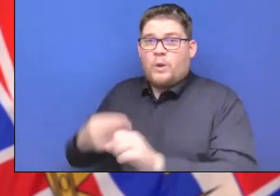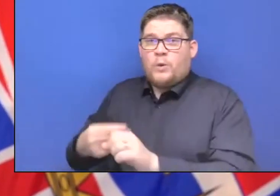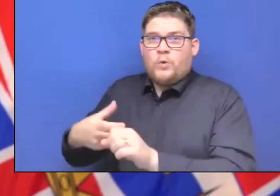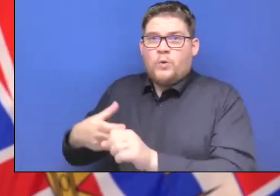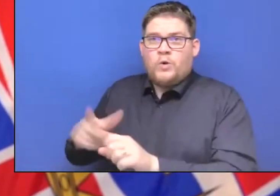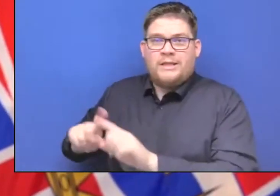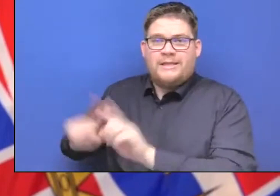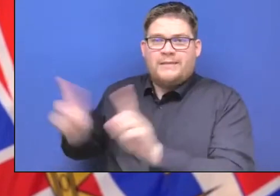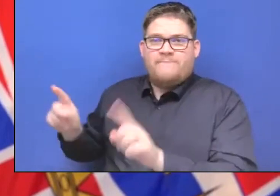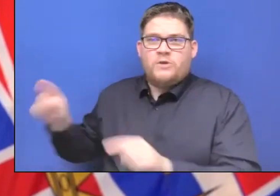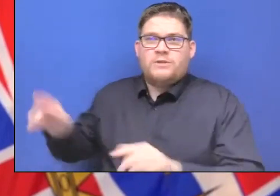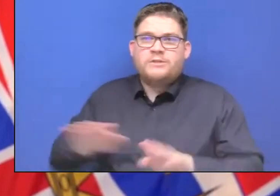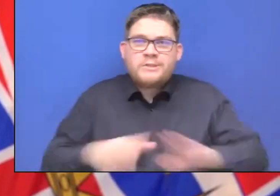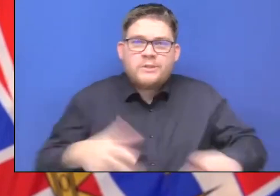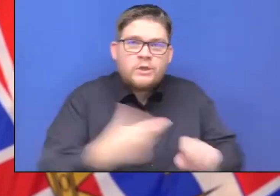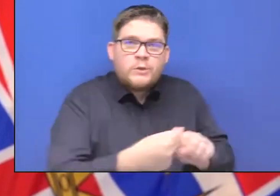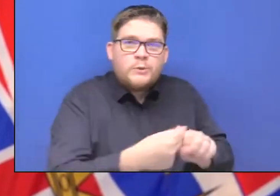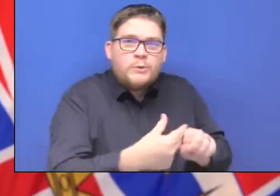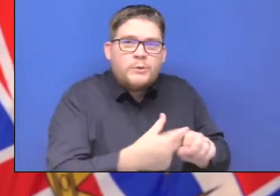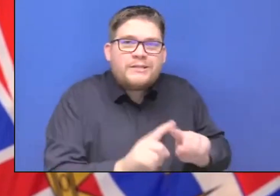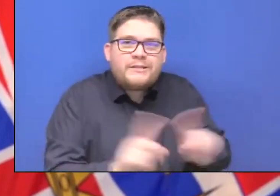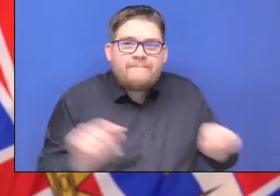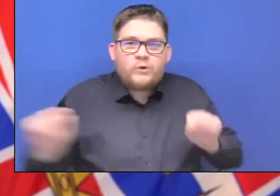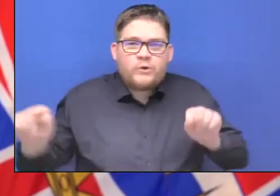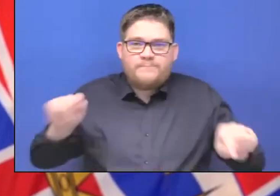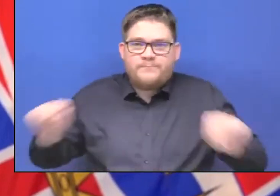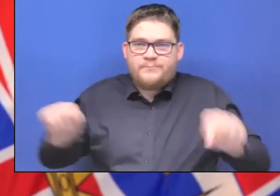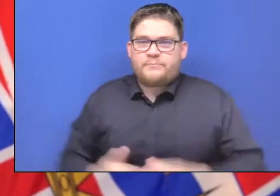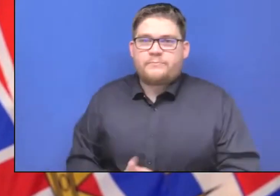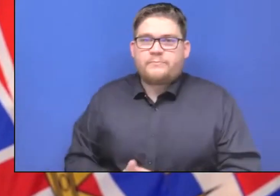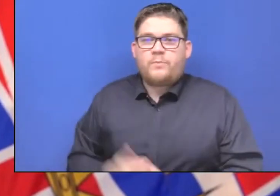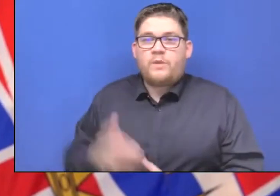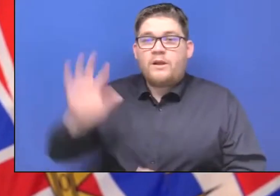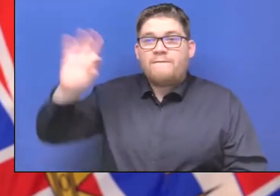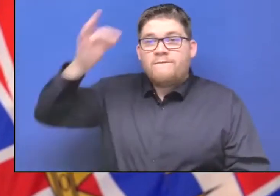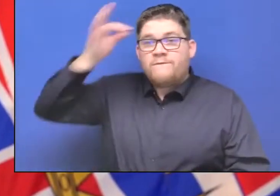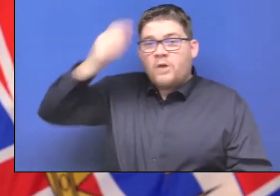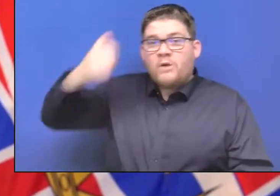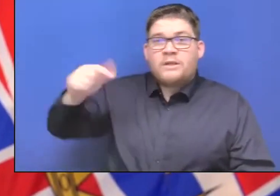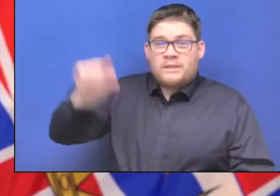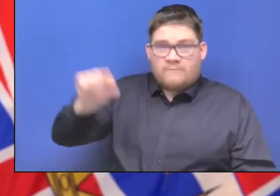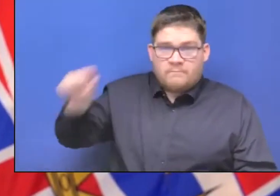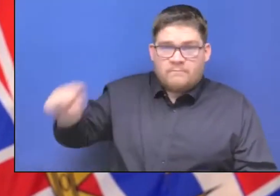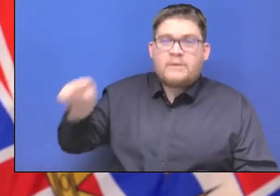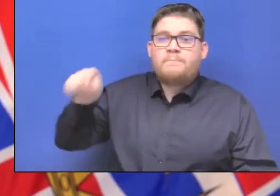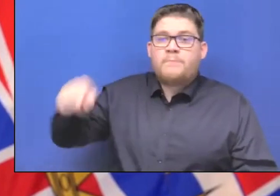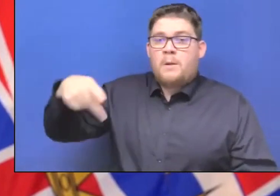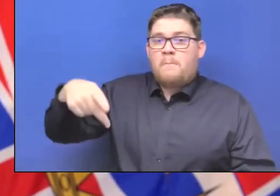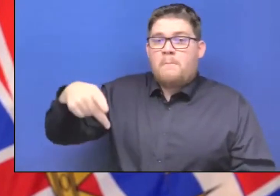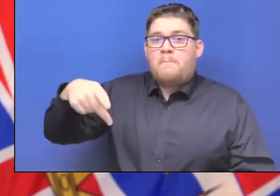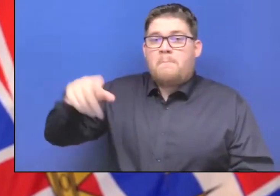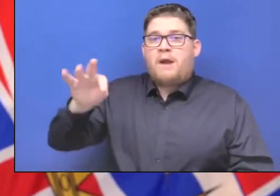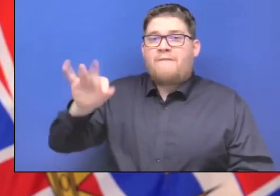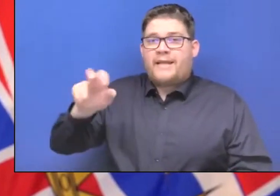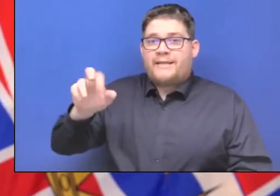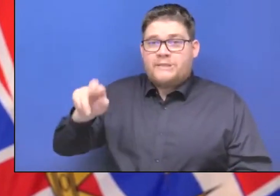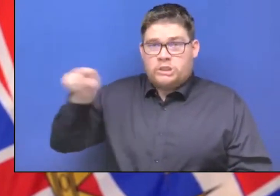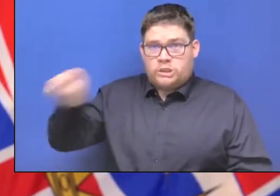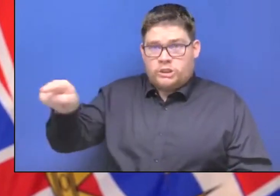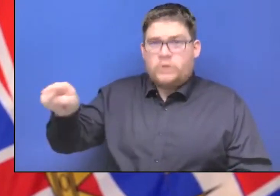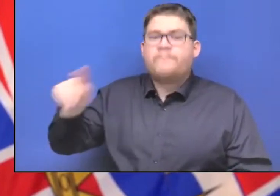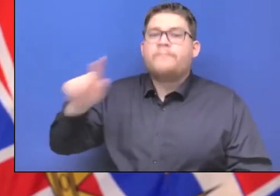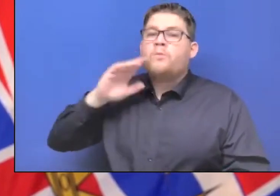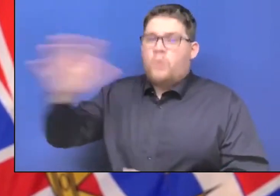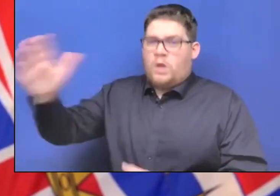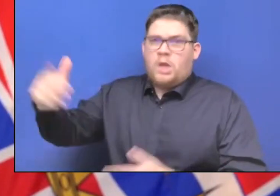expect, and we've heard from the federal government, that they have got a commitment from Pfizer to have that child formulation available as